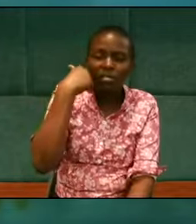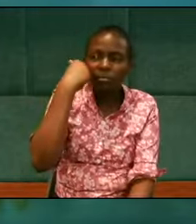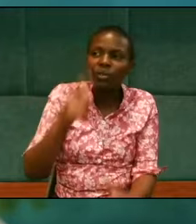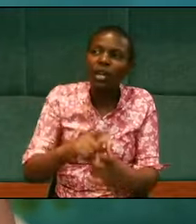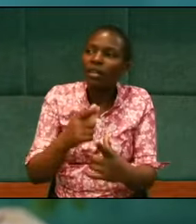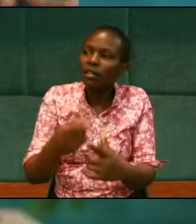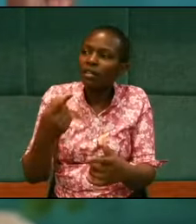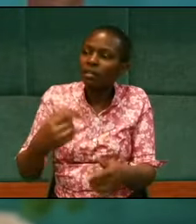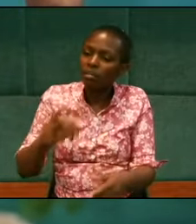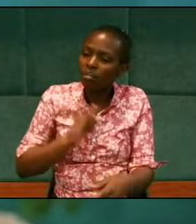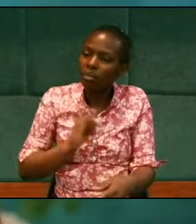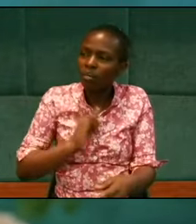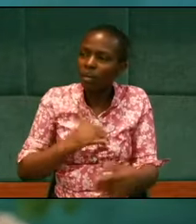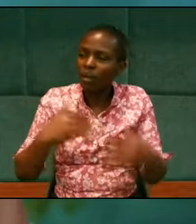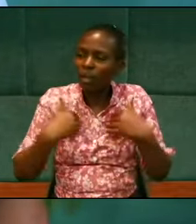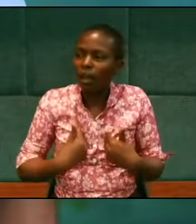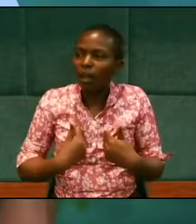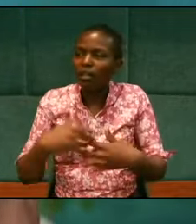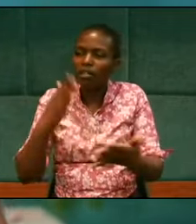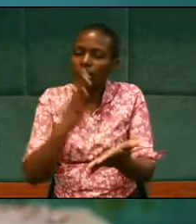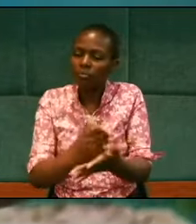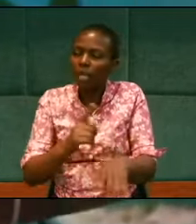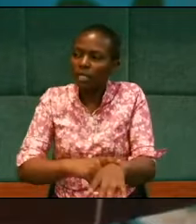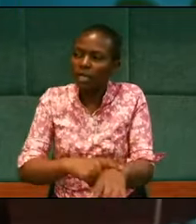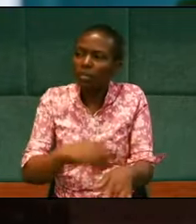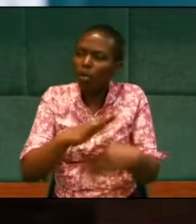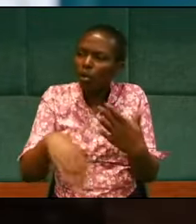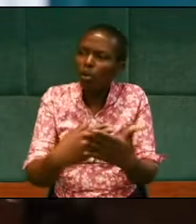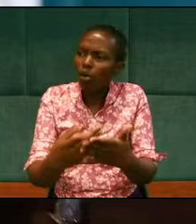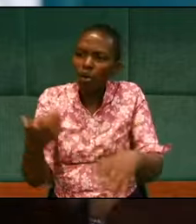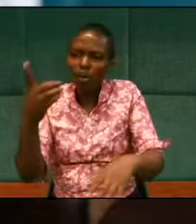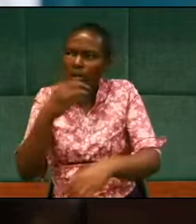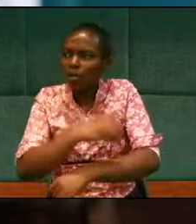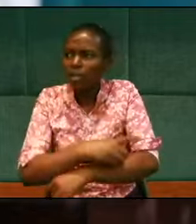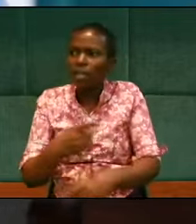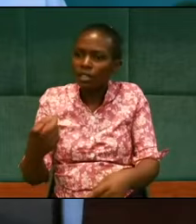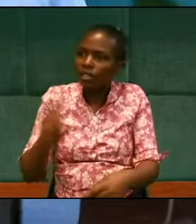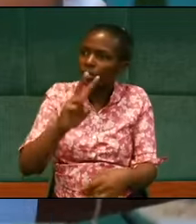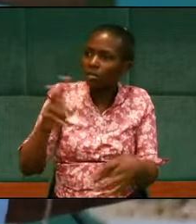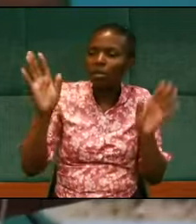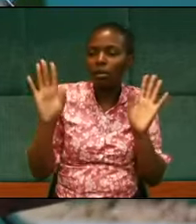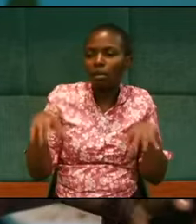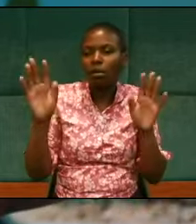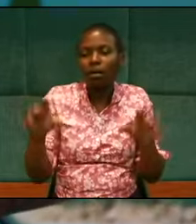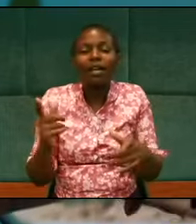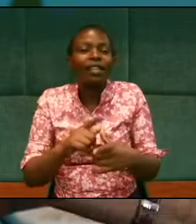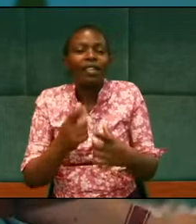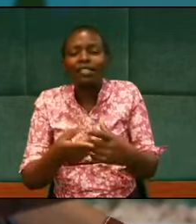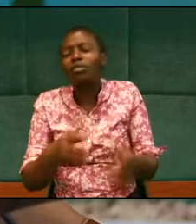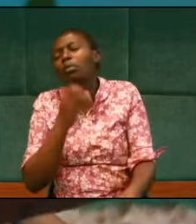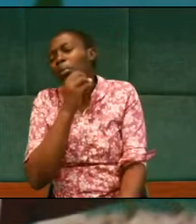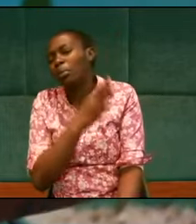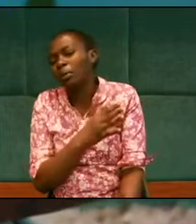go somewhere, the whole day is for her. So when we go, she sees a butterfly. Wow! Then I also respond,